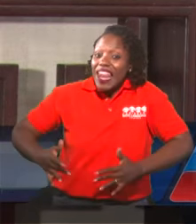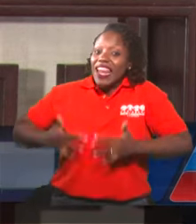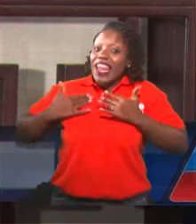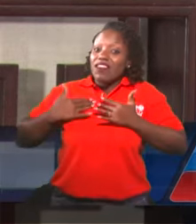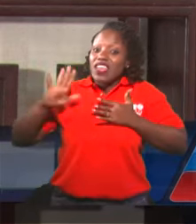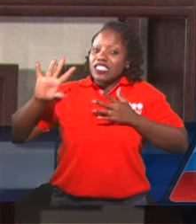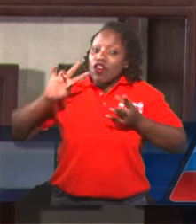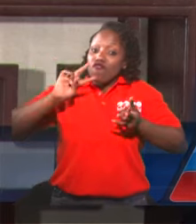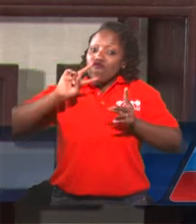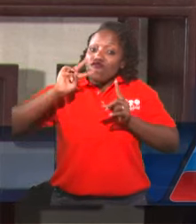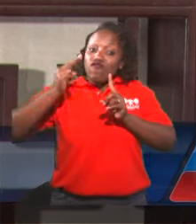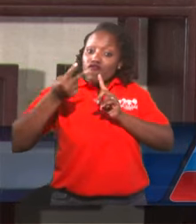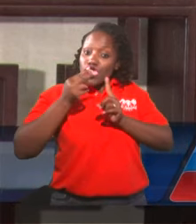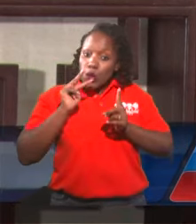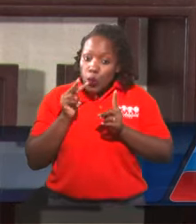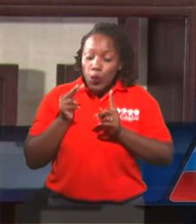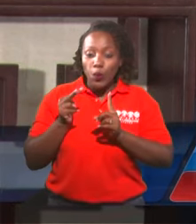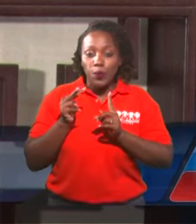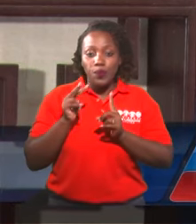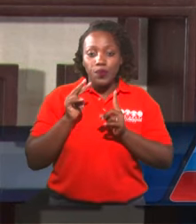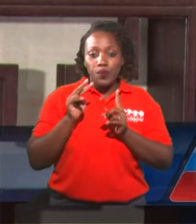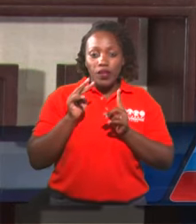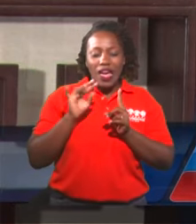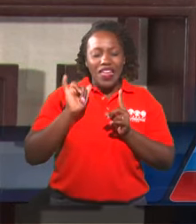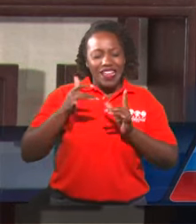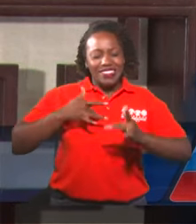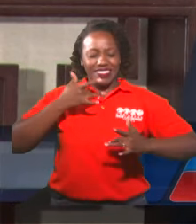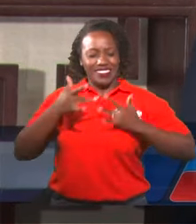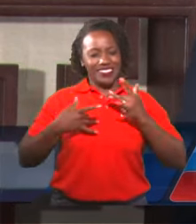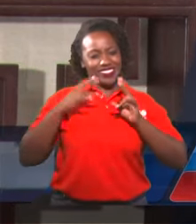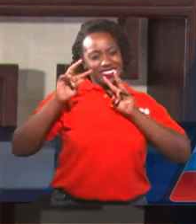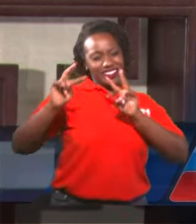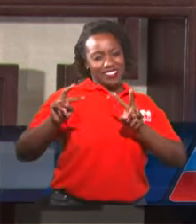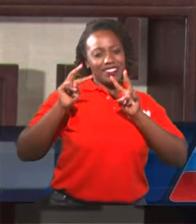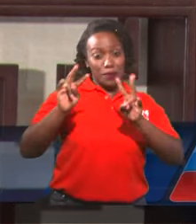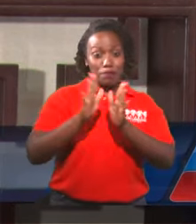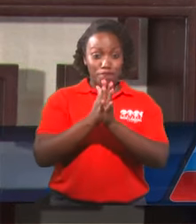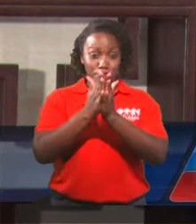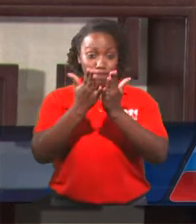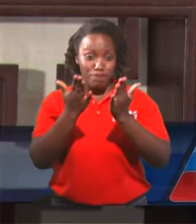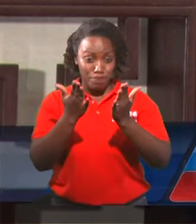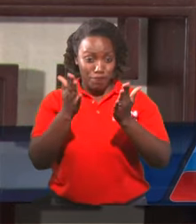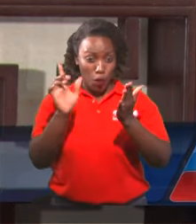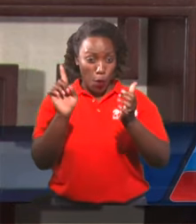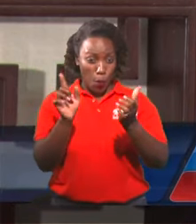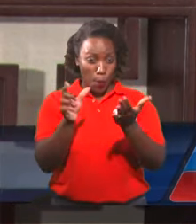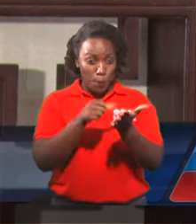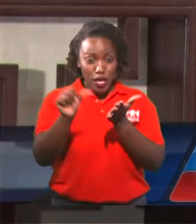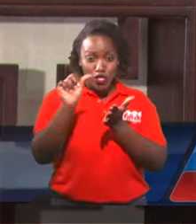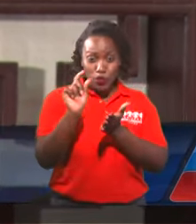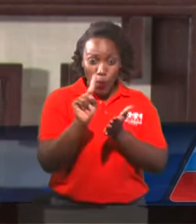perspective of lives. And therefore, I eagerly await opening to page one